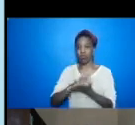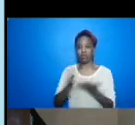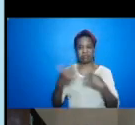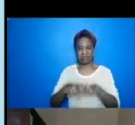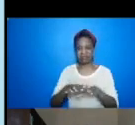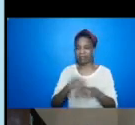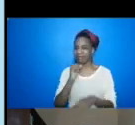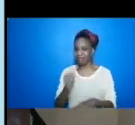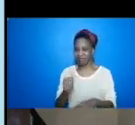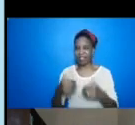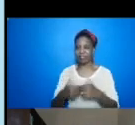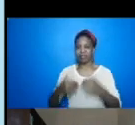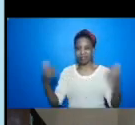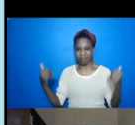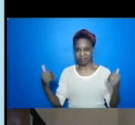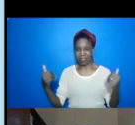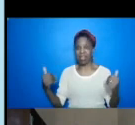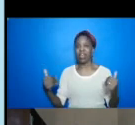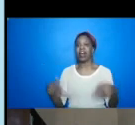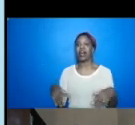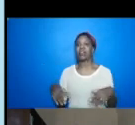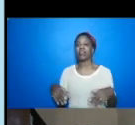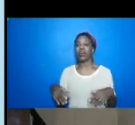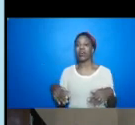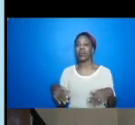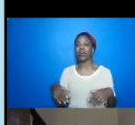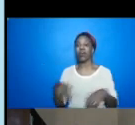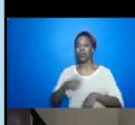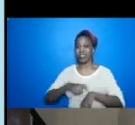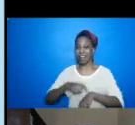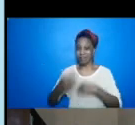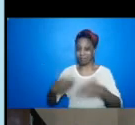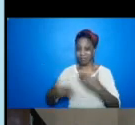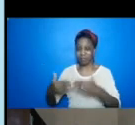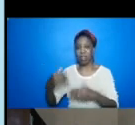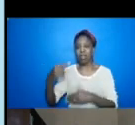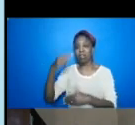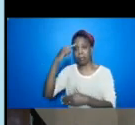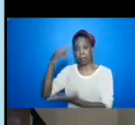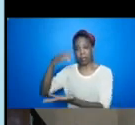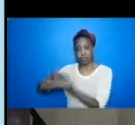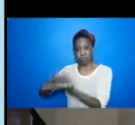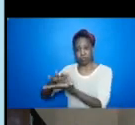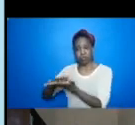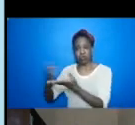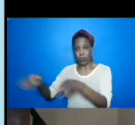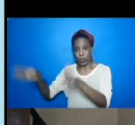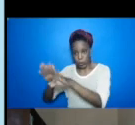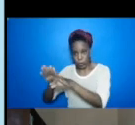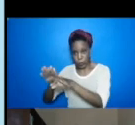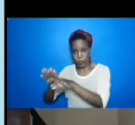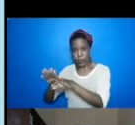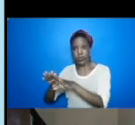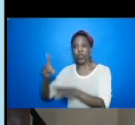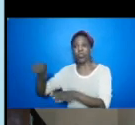were closed and Black children were required to integrate into other schools, then your identity as teacher